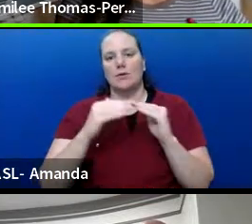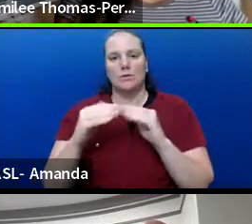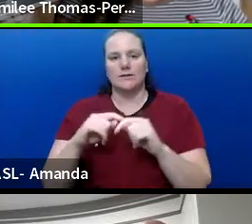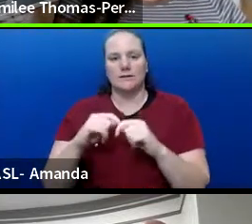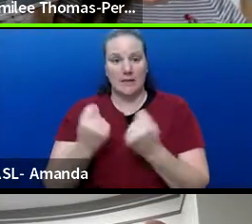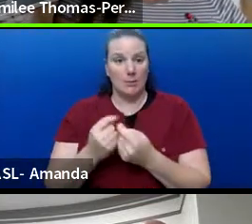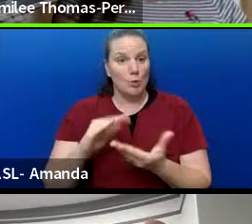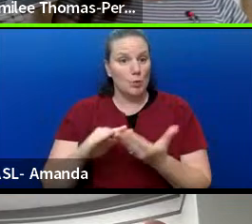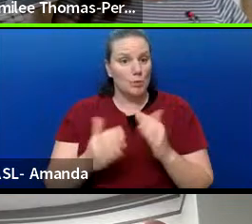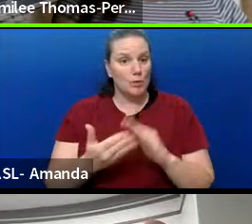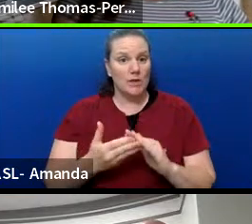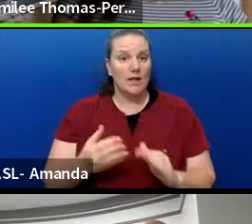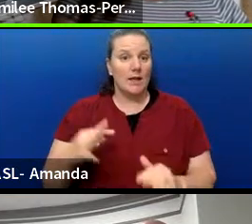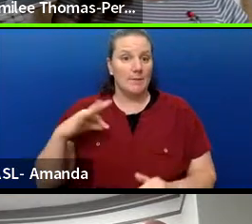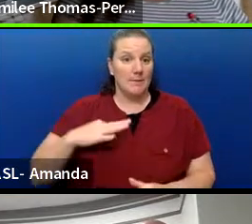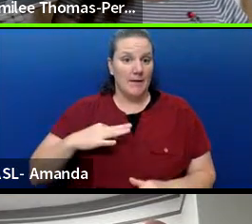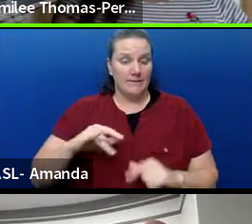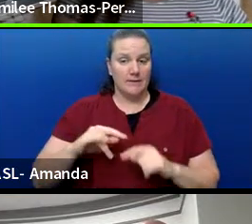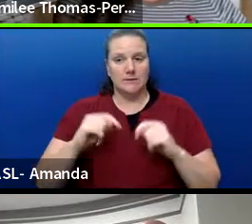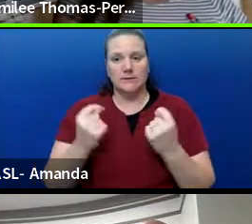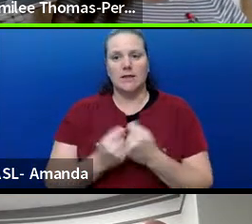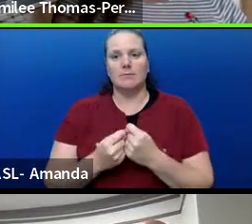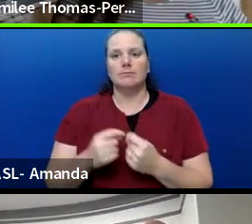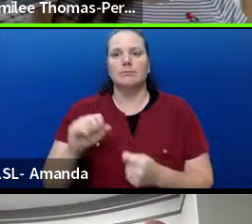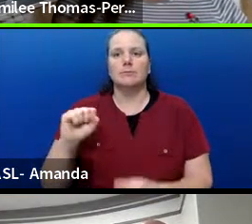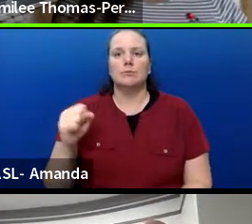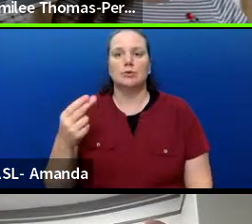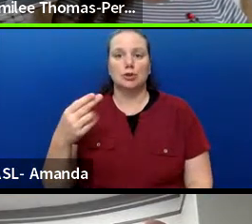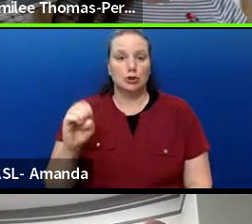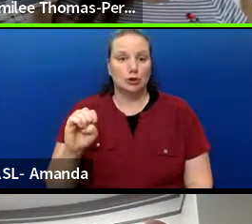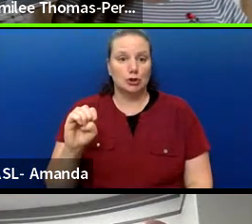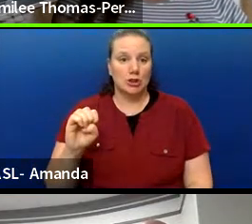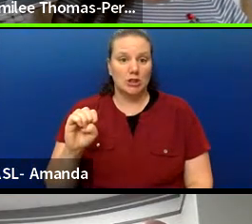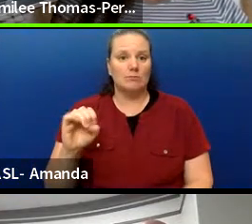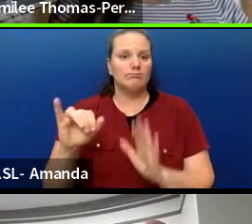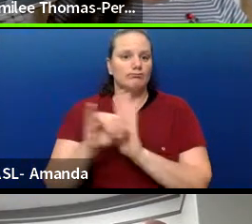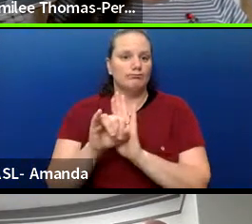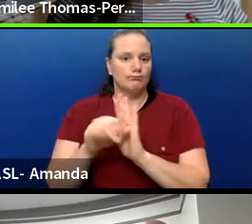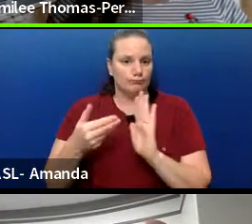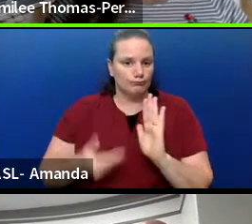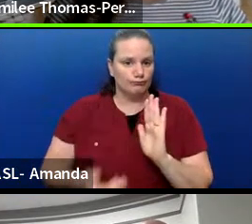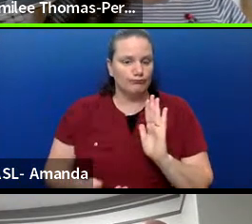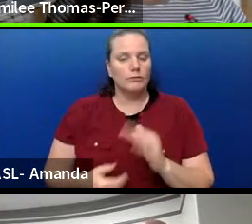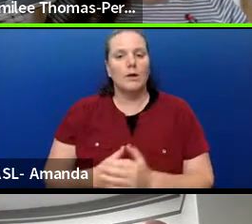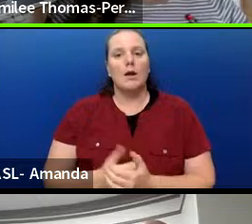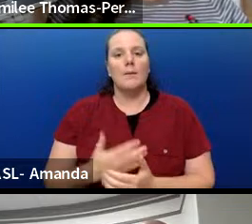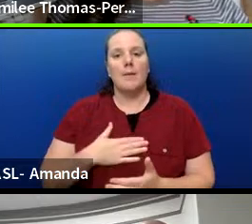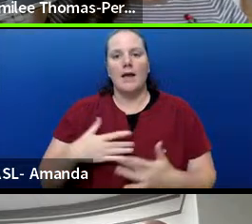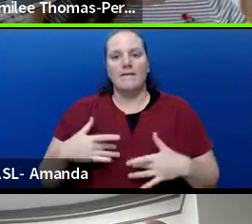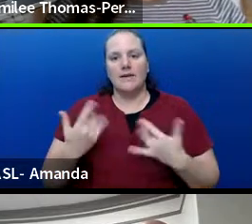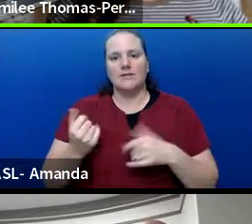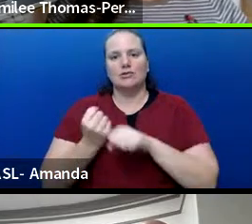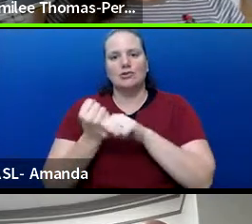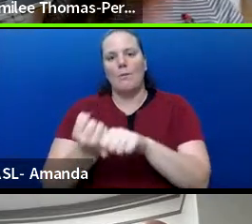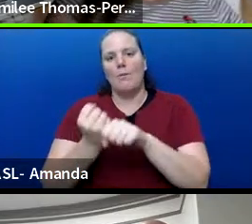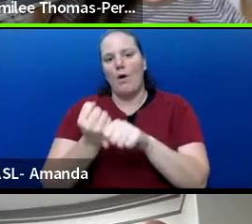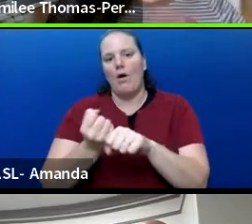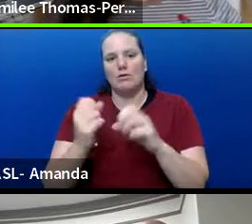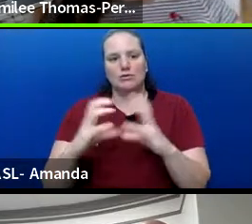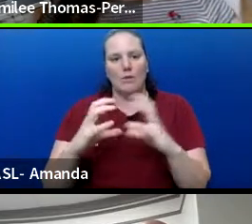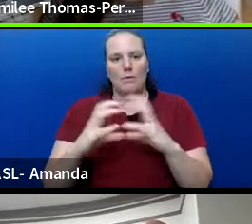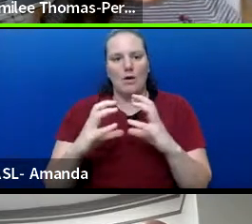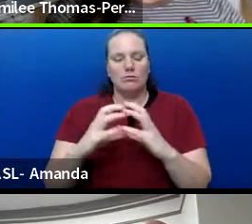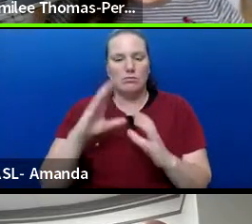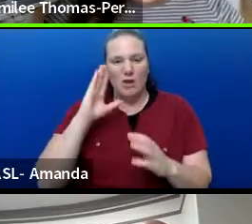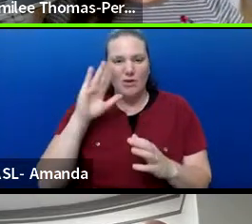Benefits Team. And I use she, her pronouns. And my event, it would be softball. I know it's been kind of like added